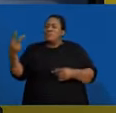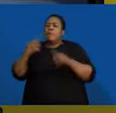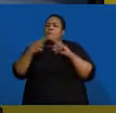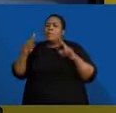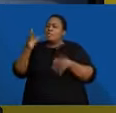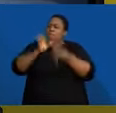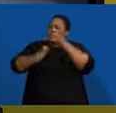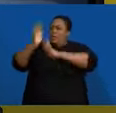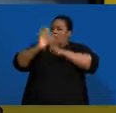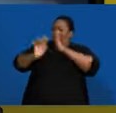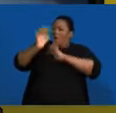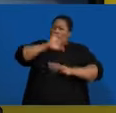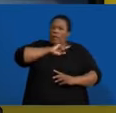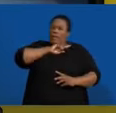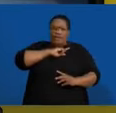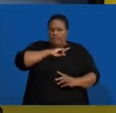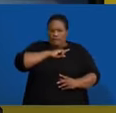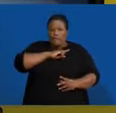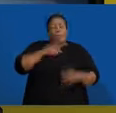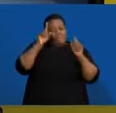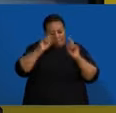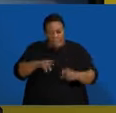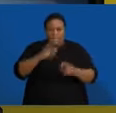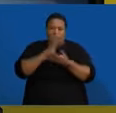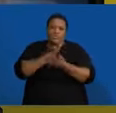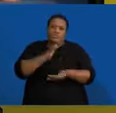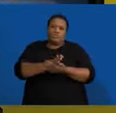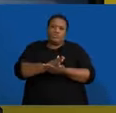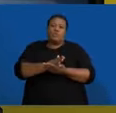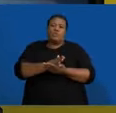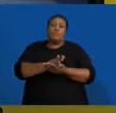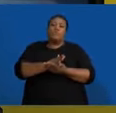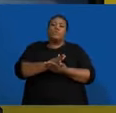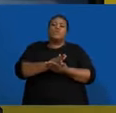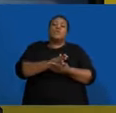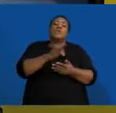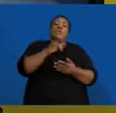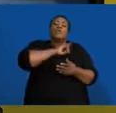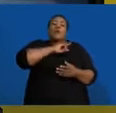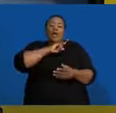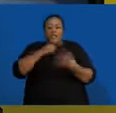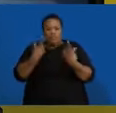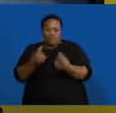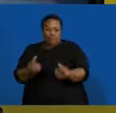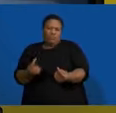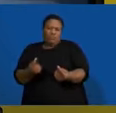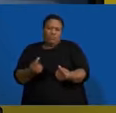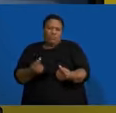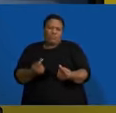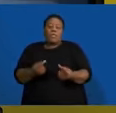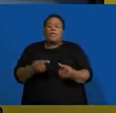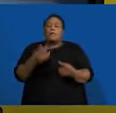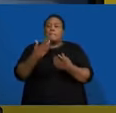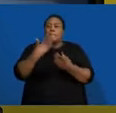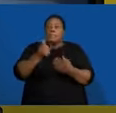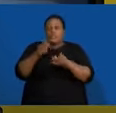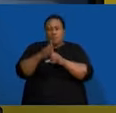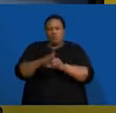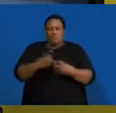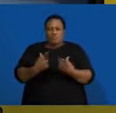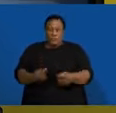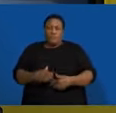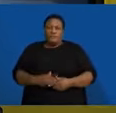is the case. So you need to always make sure that you write your statement and your reason. So please also go over that.